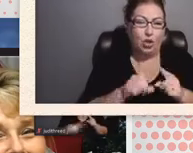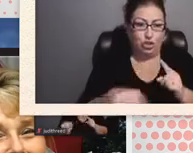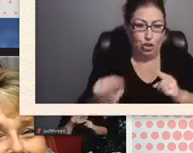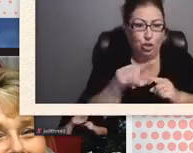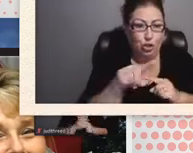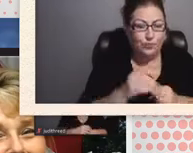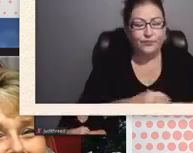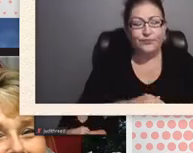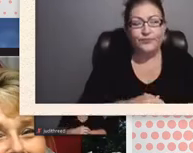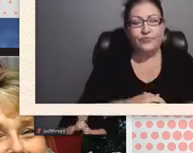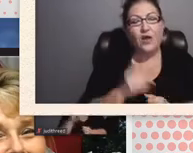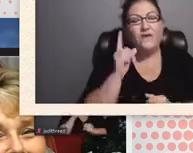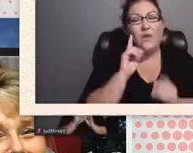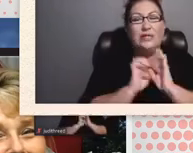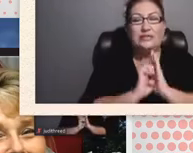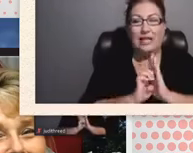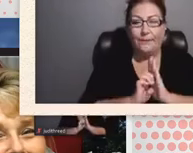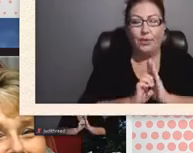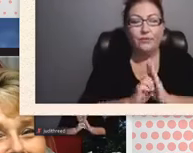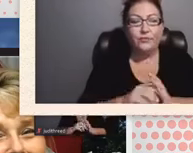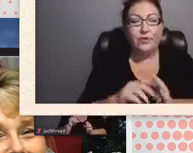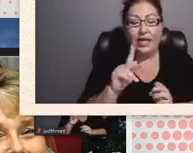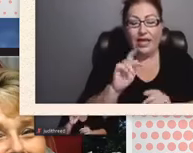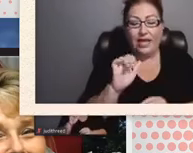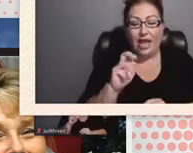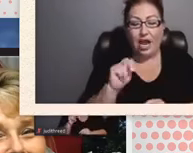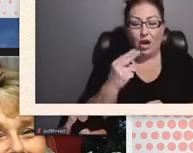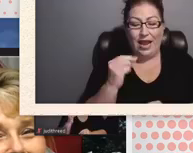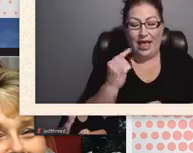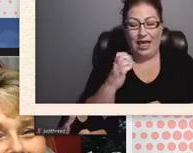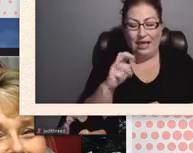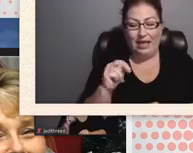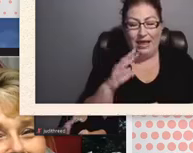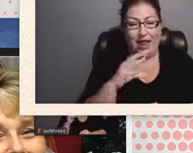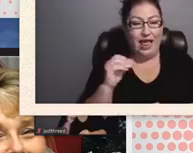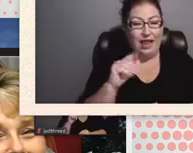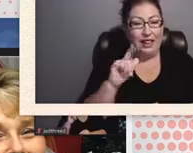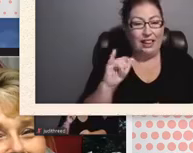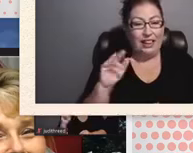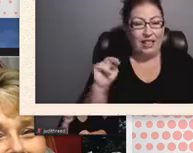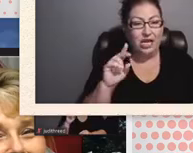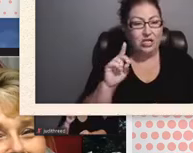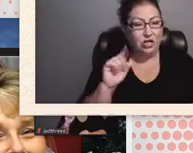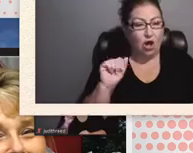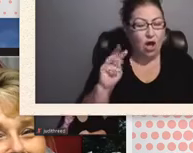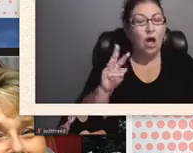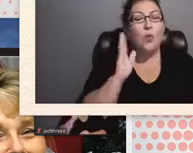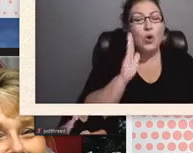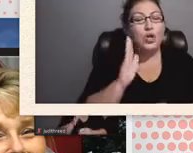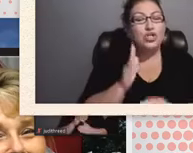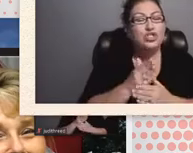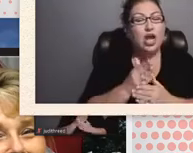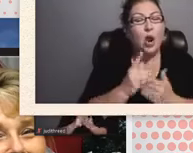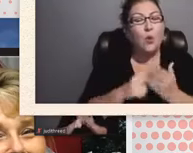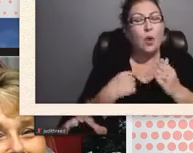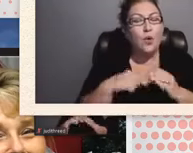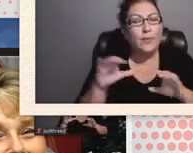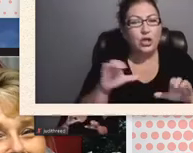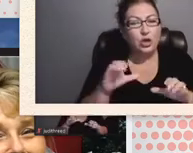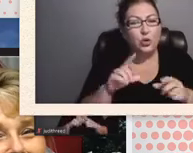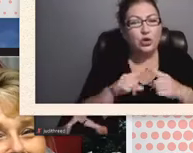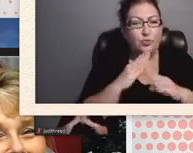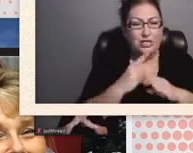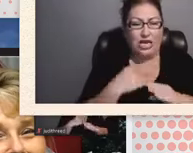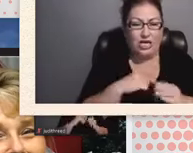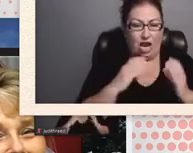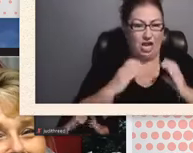For example, Karen Hagen and Lynn Dahl are going to share with you what we've been doing to protect our customers and